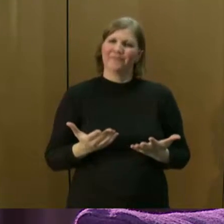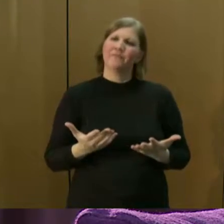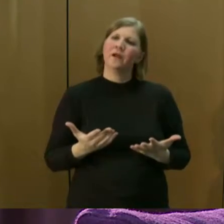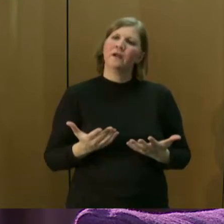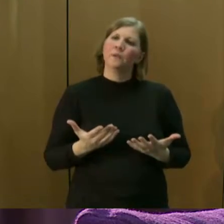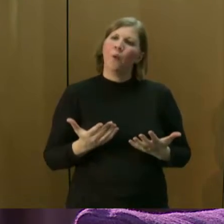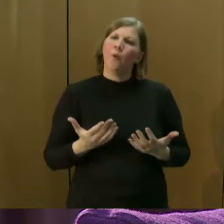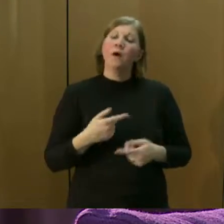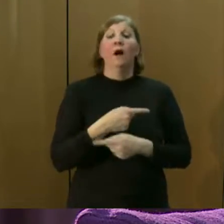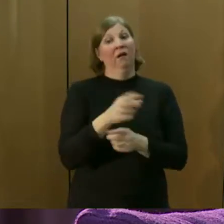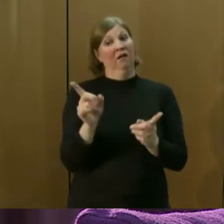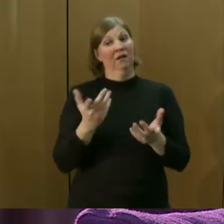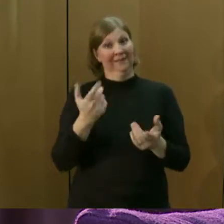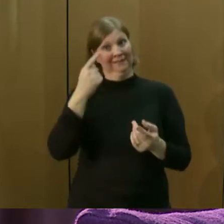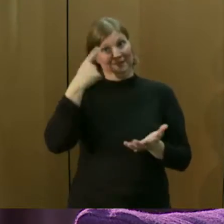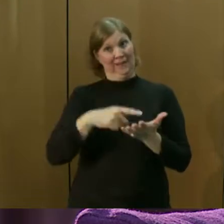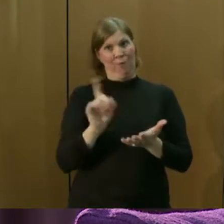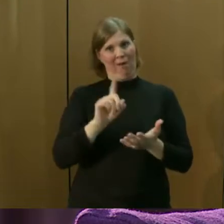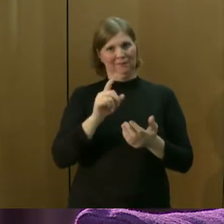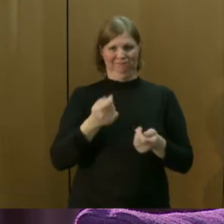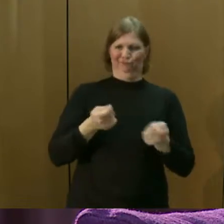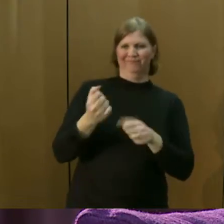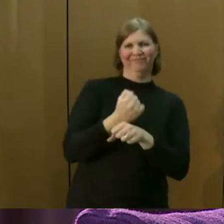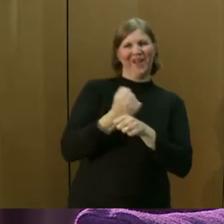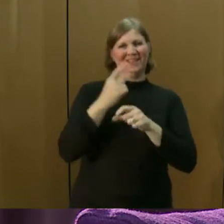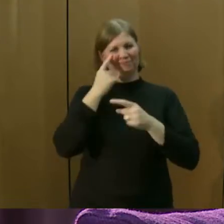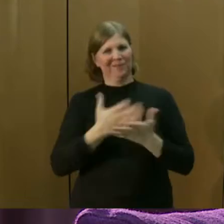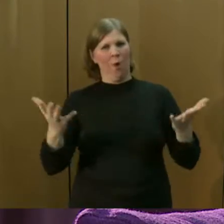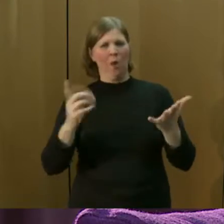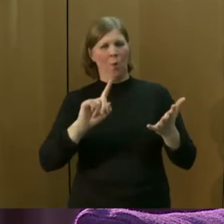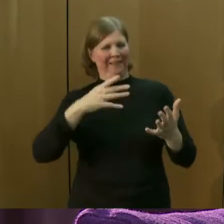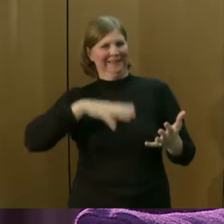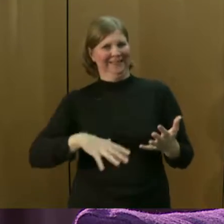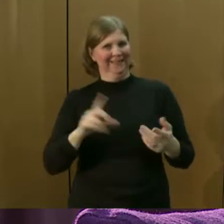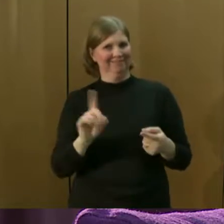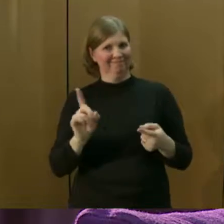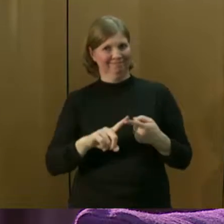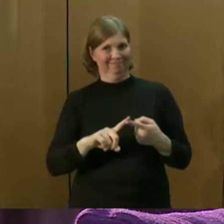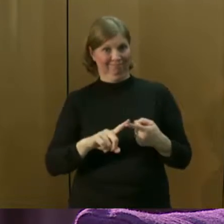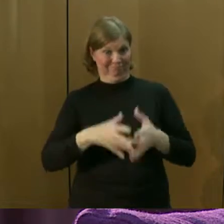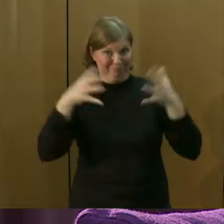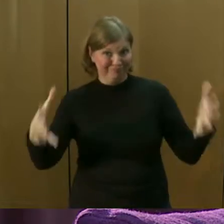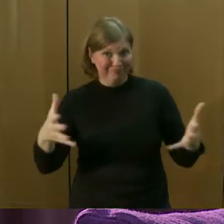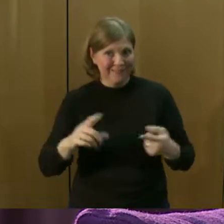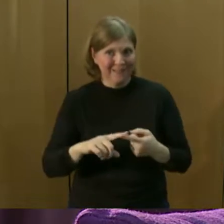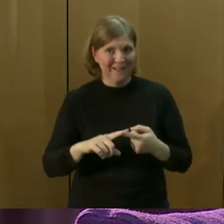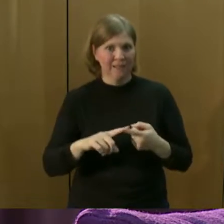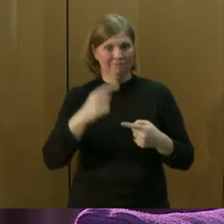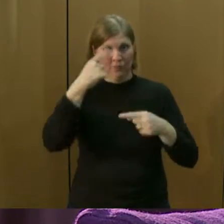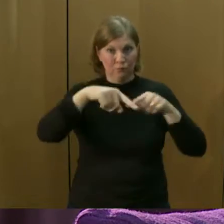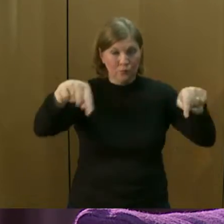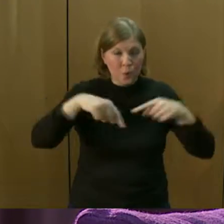production requires. What size of space, what type of room, what kind